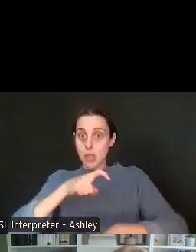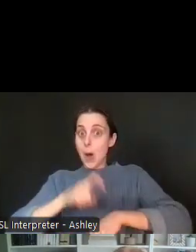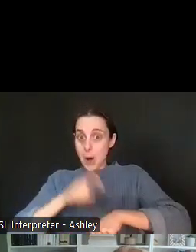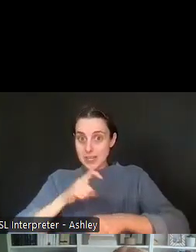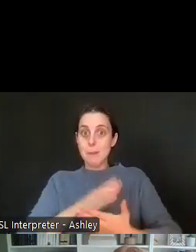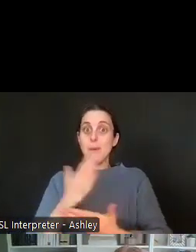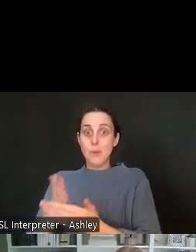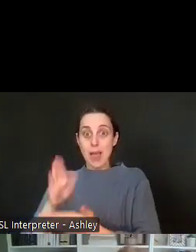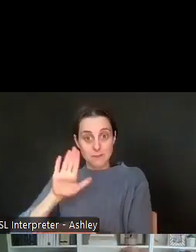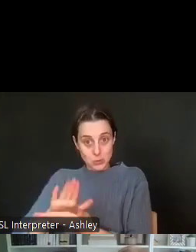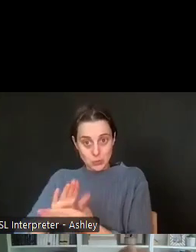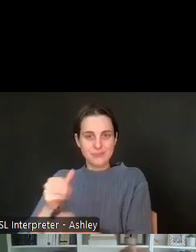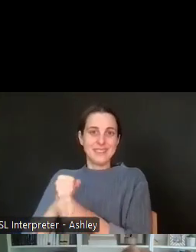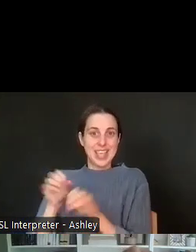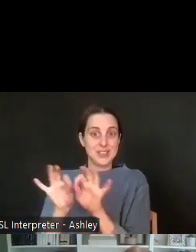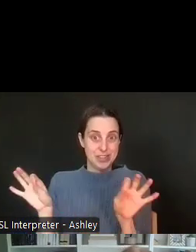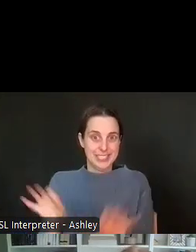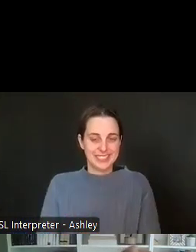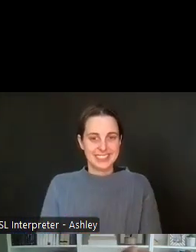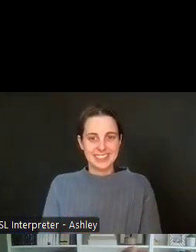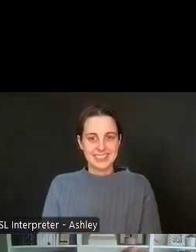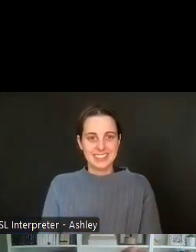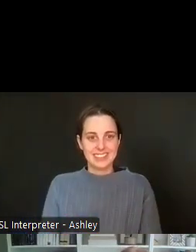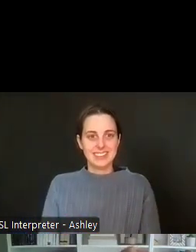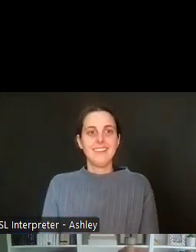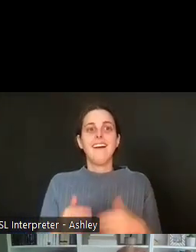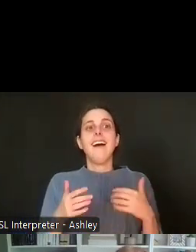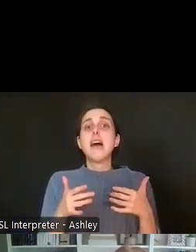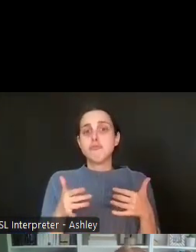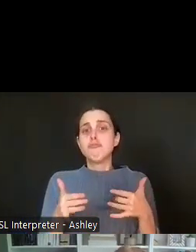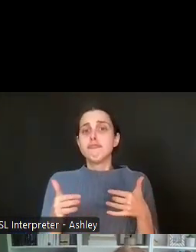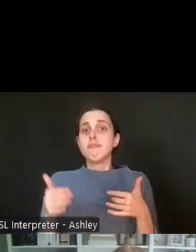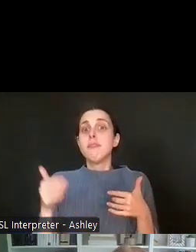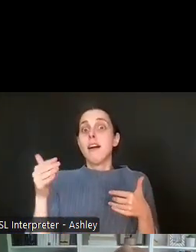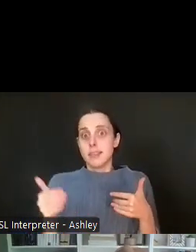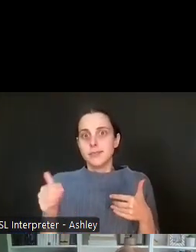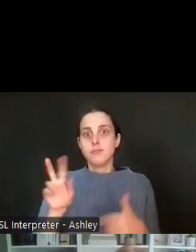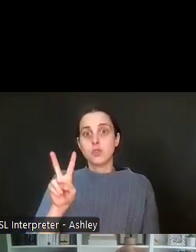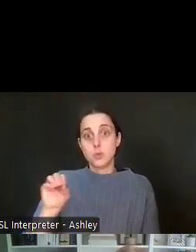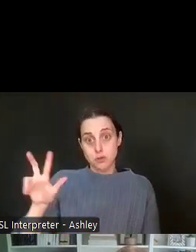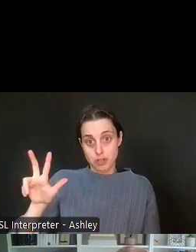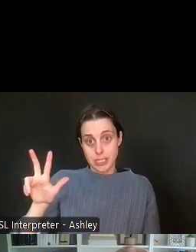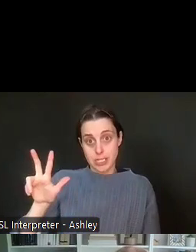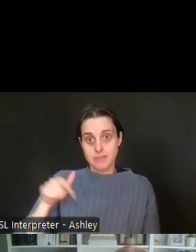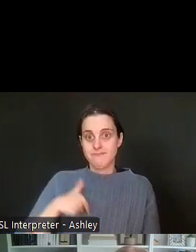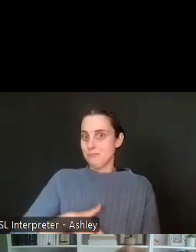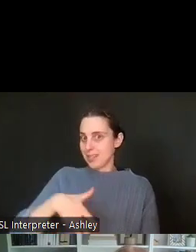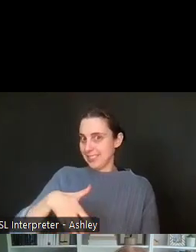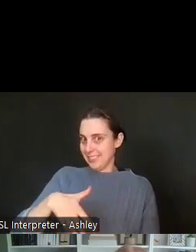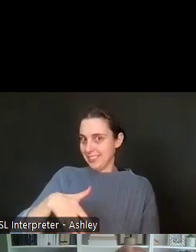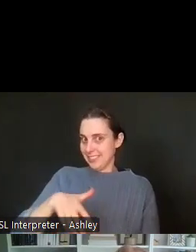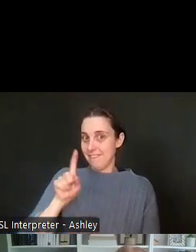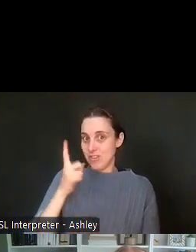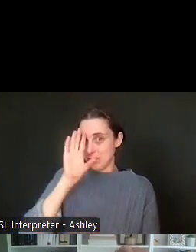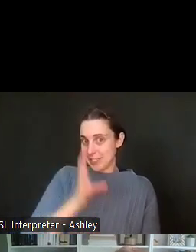degree. That season shifted in 2003 when I was pregnant with our first son.